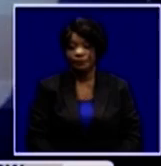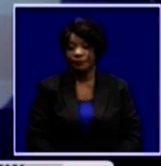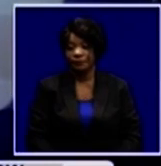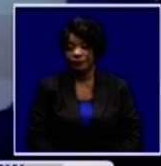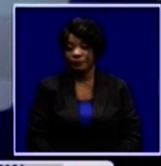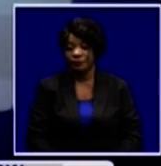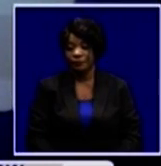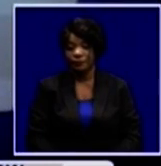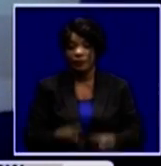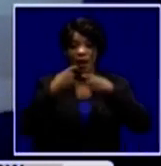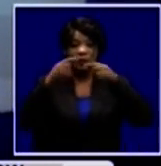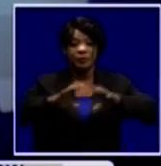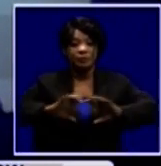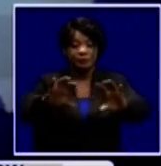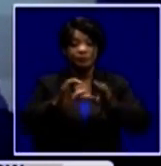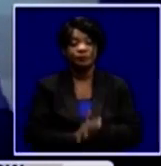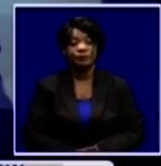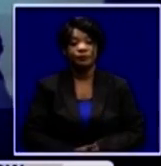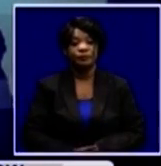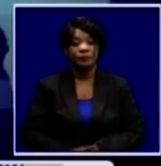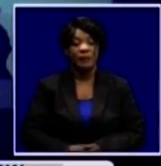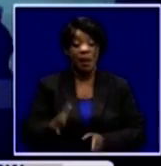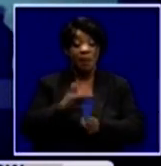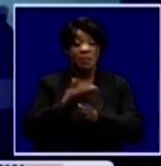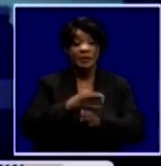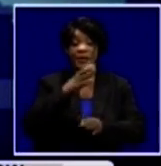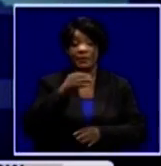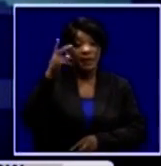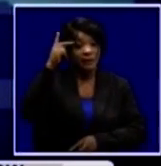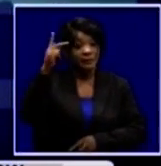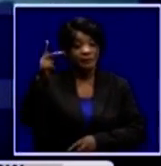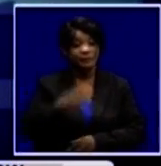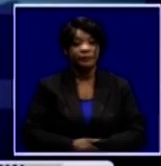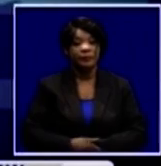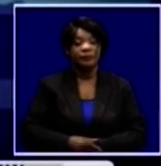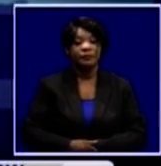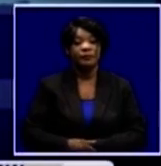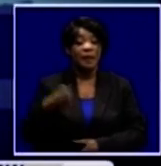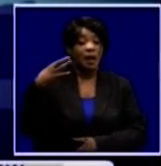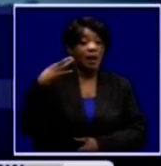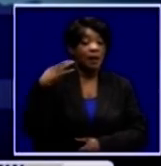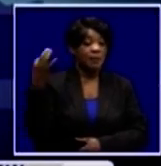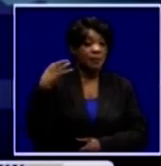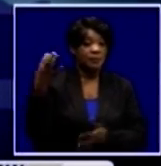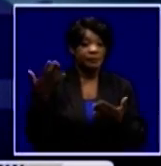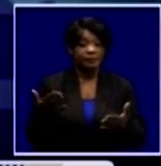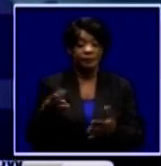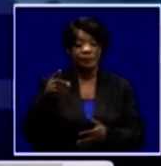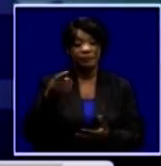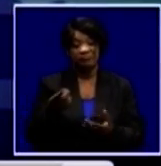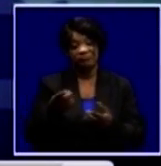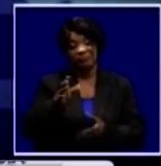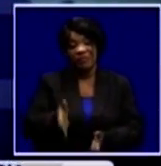We continue with the rest of the news. Now, prominent Kitwe businessman Daniel Makina has applied for a